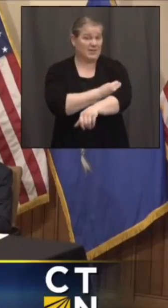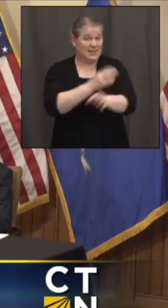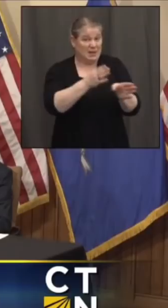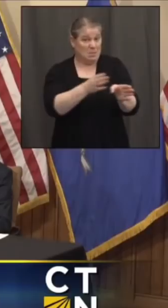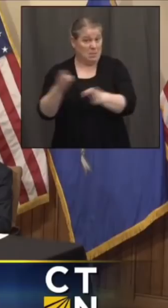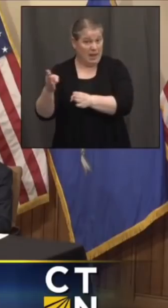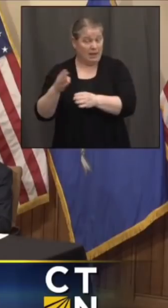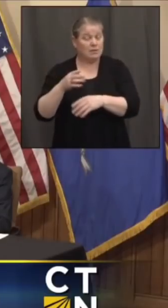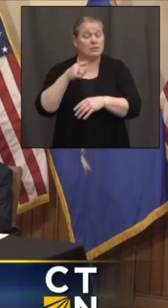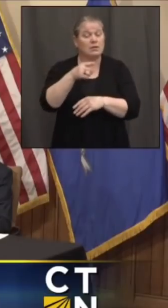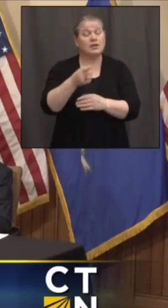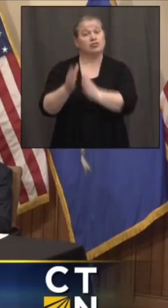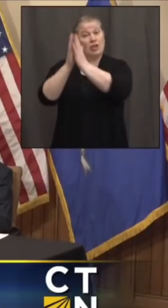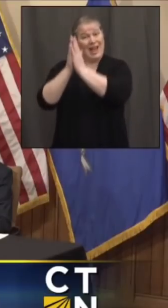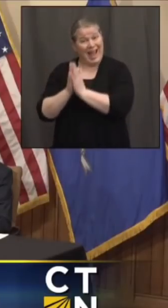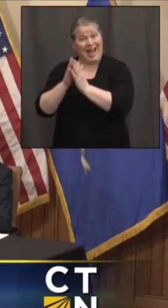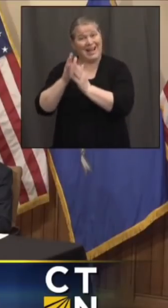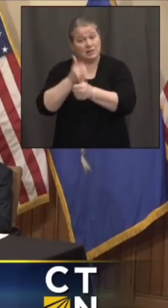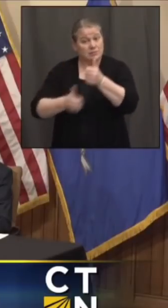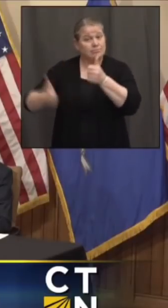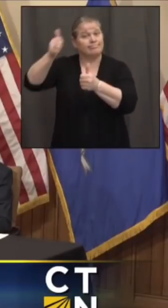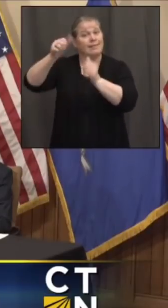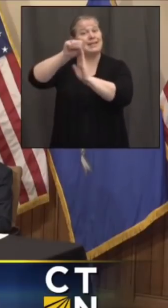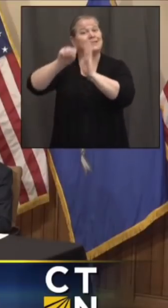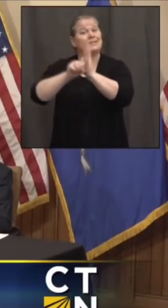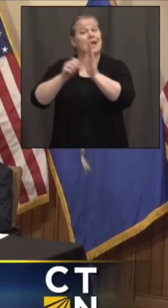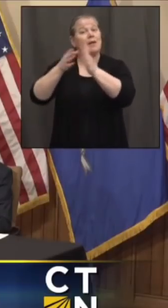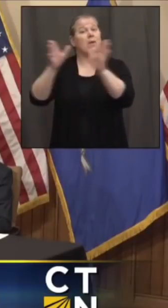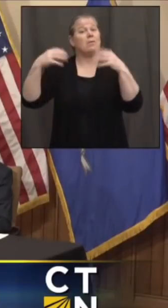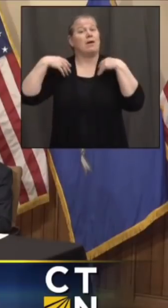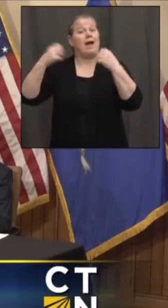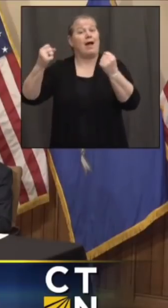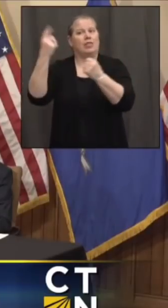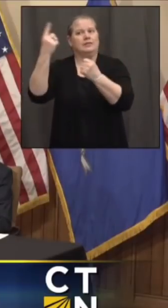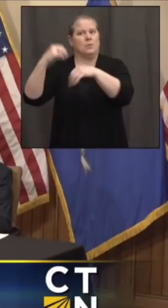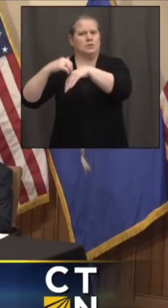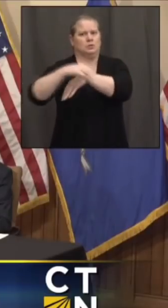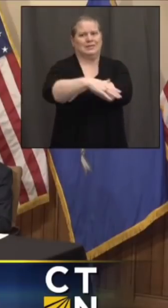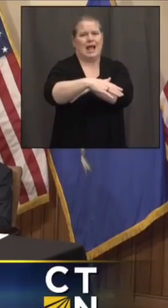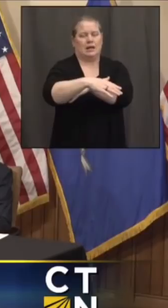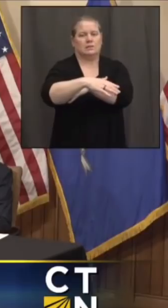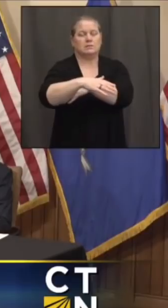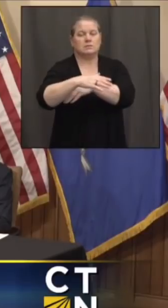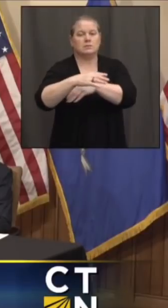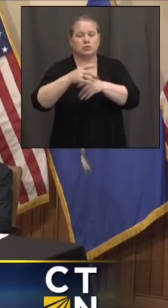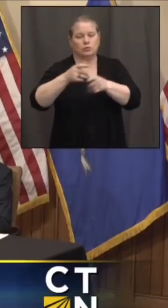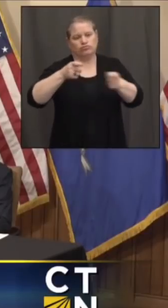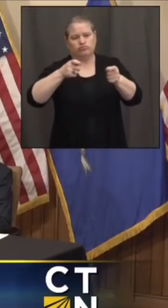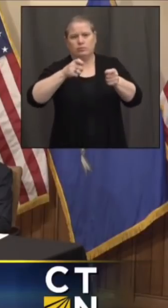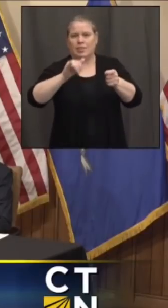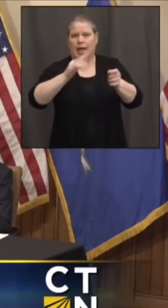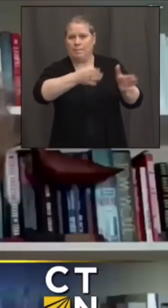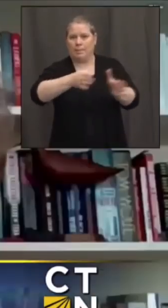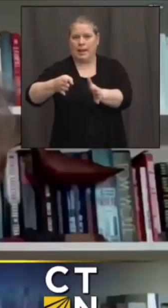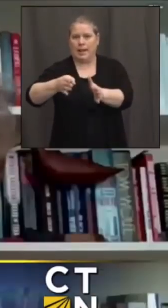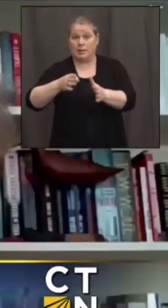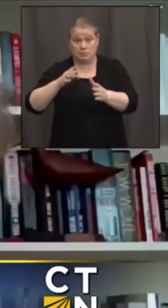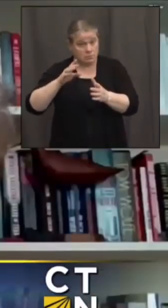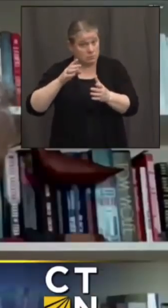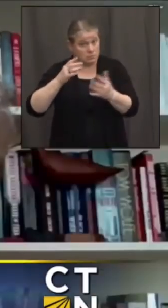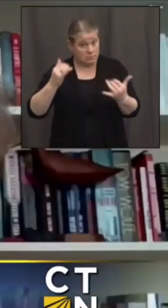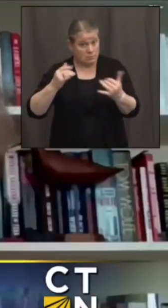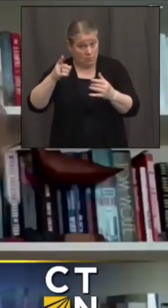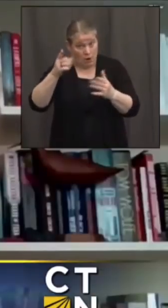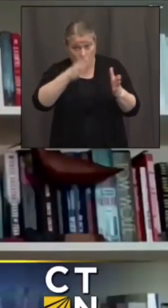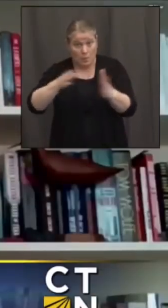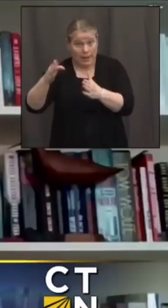send somebody to the city to help run that. Any plans to do that? So we have